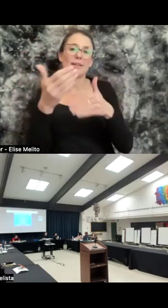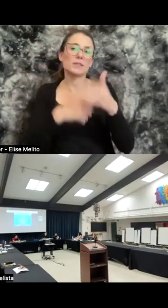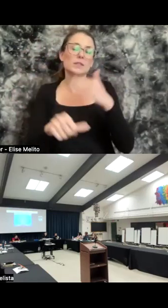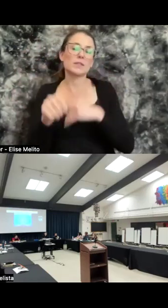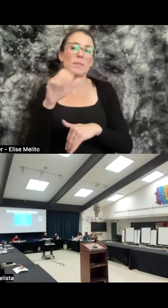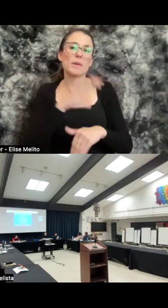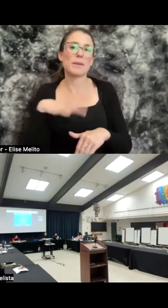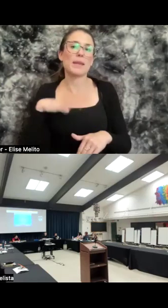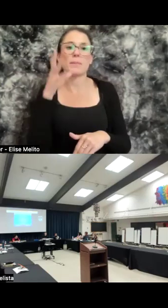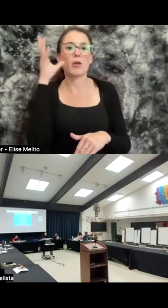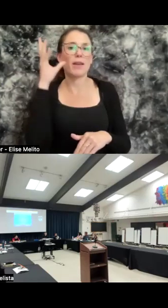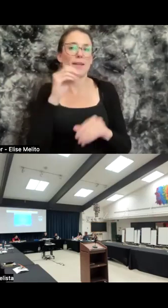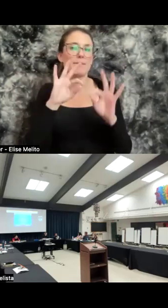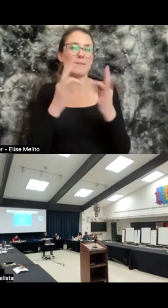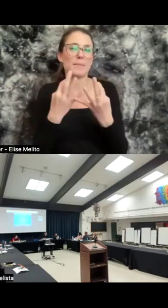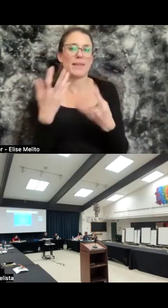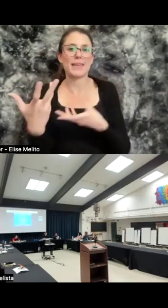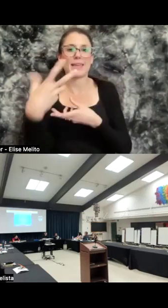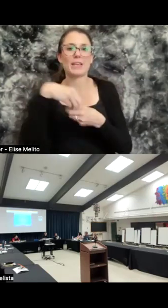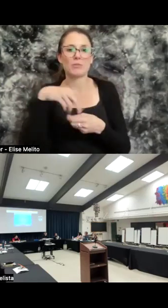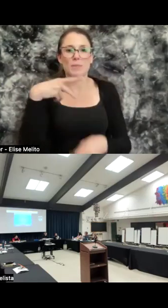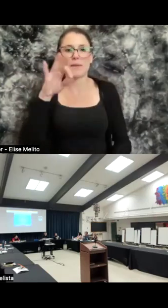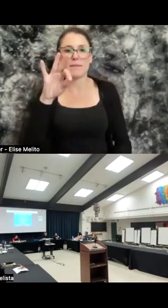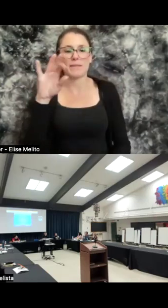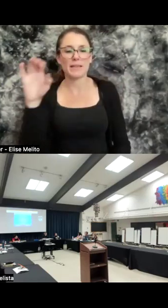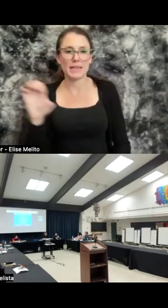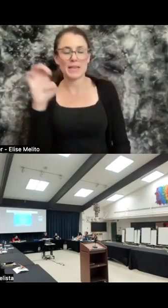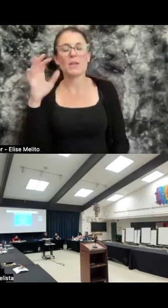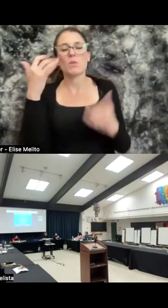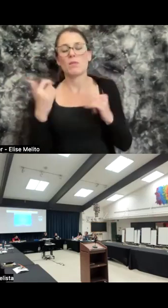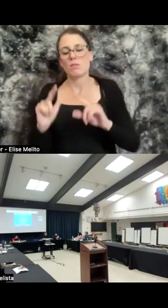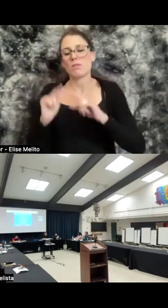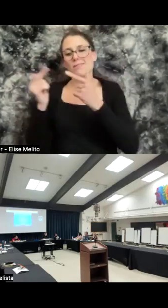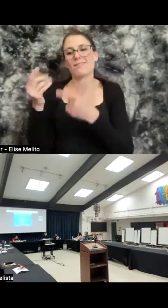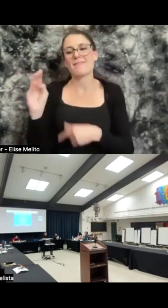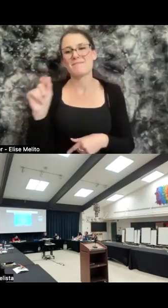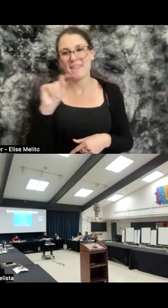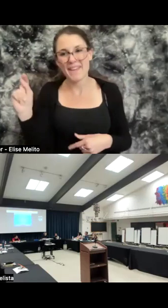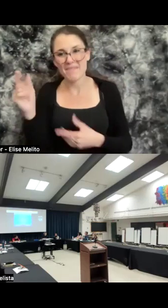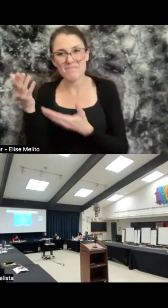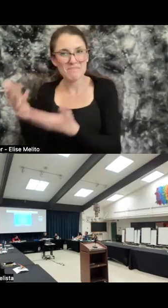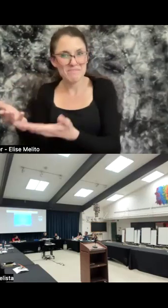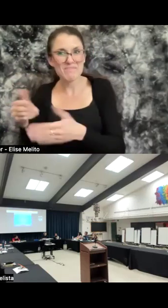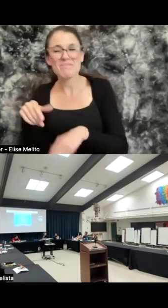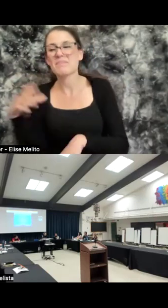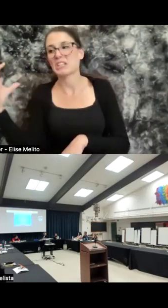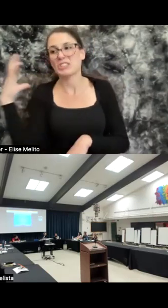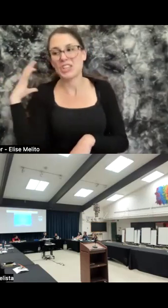our Parent and Family Engagement Subcommittee. I'm going to turn it over to you, Matt. Great. As a